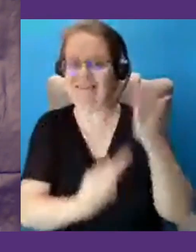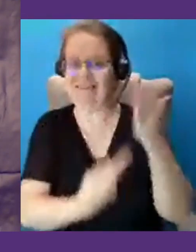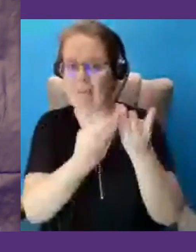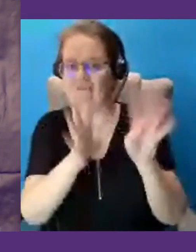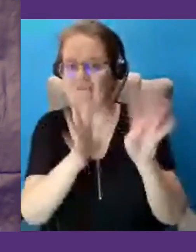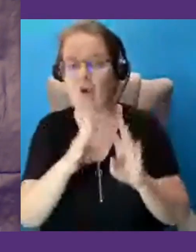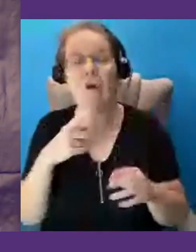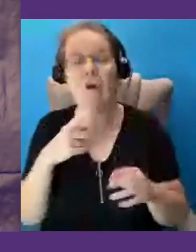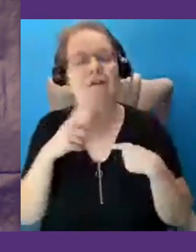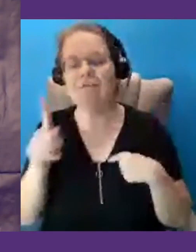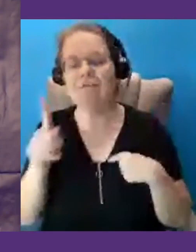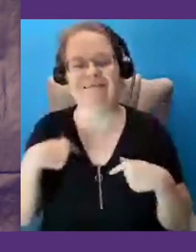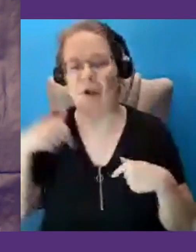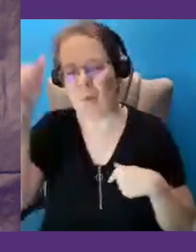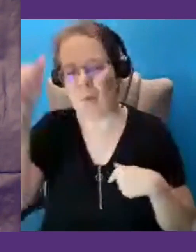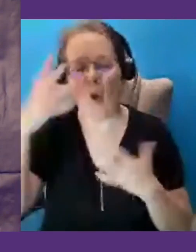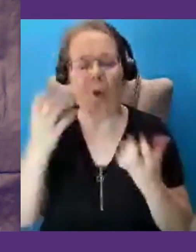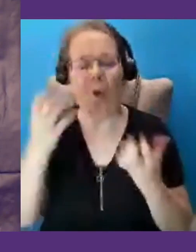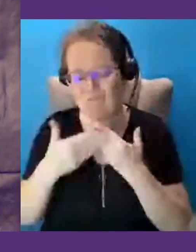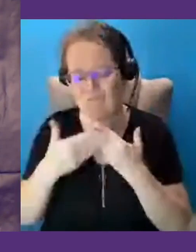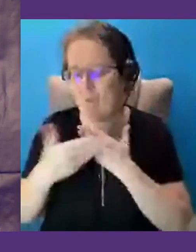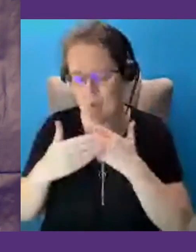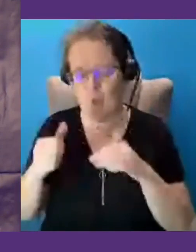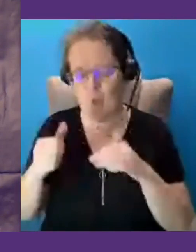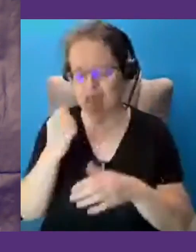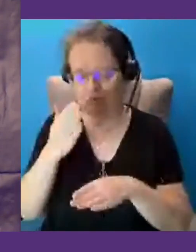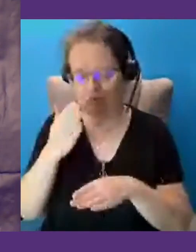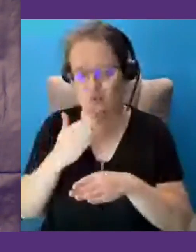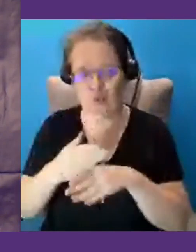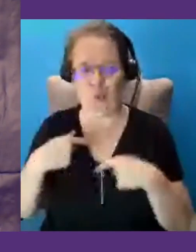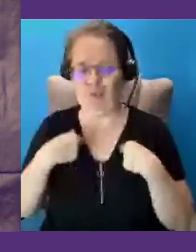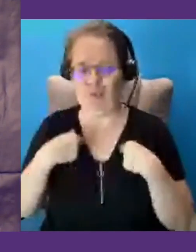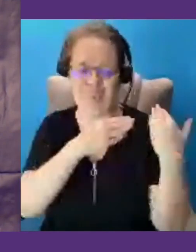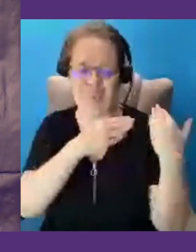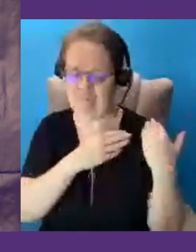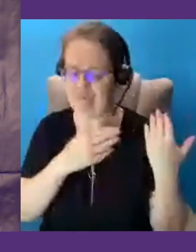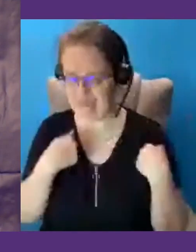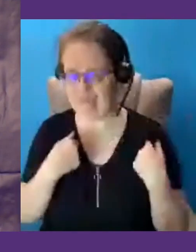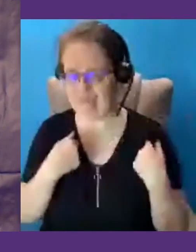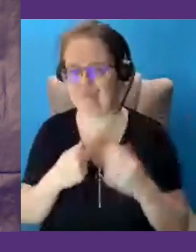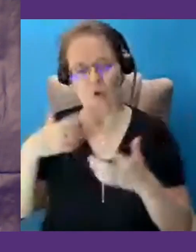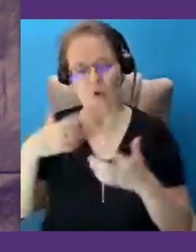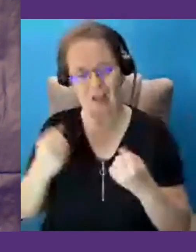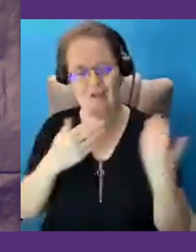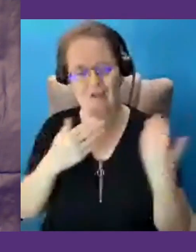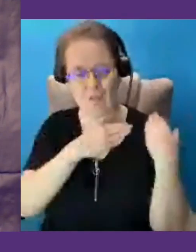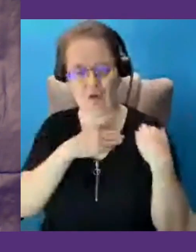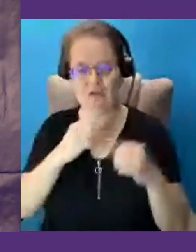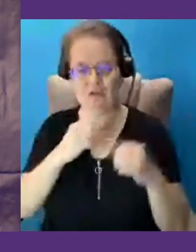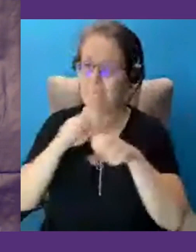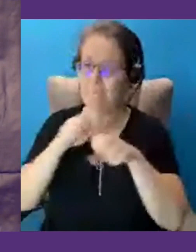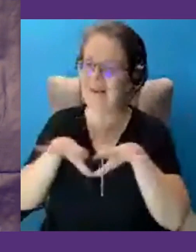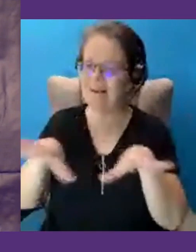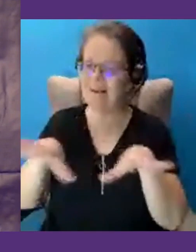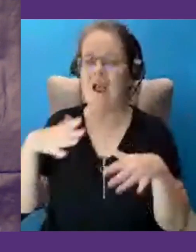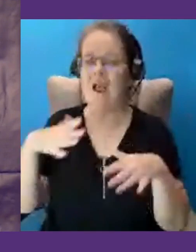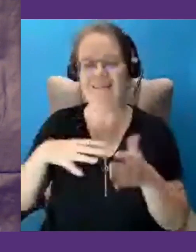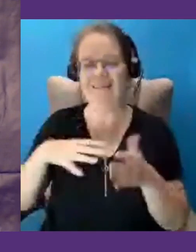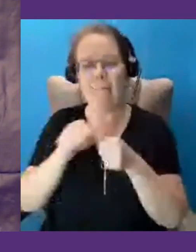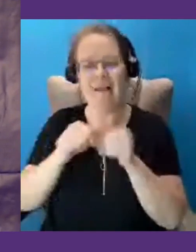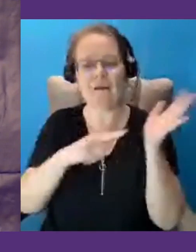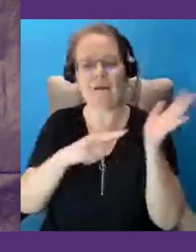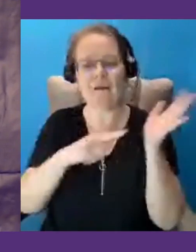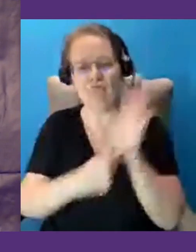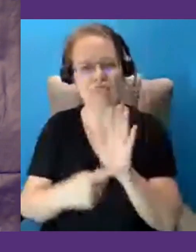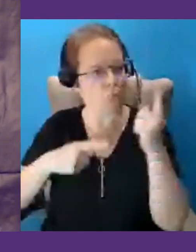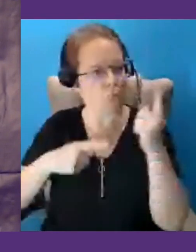do. We have an absolute responsibility in the media and to ensure that the media industry better represents everyone, and we have